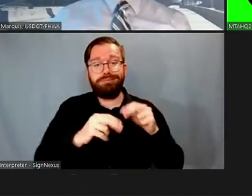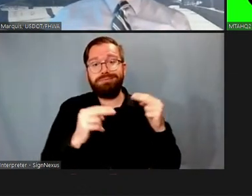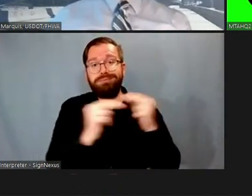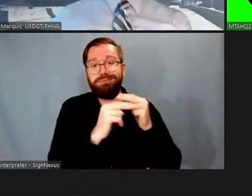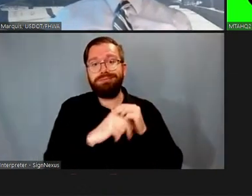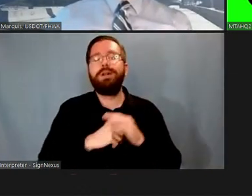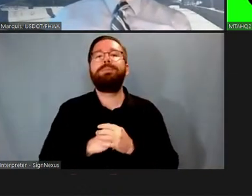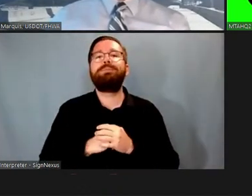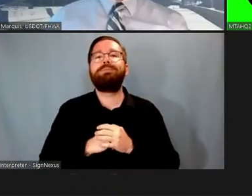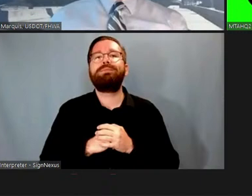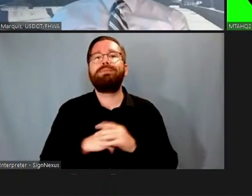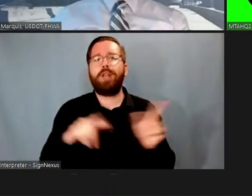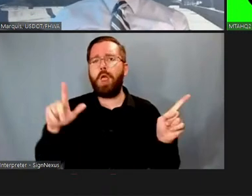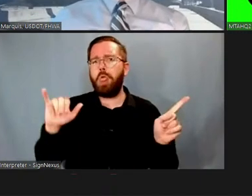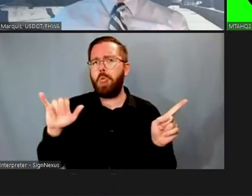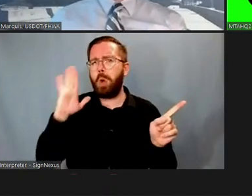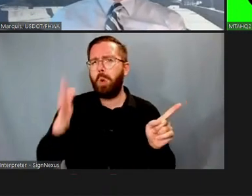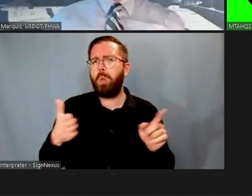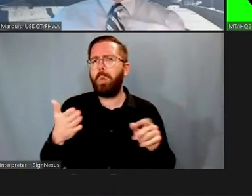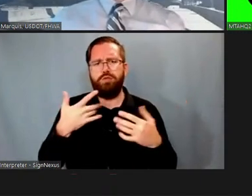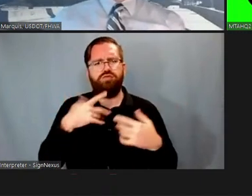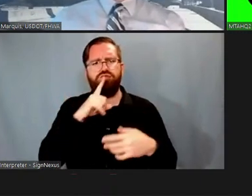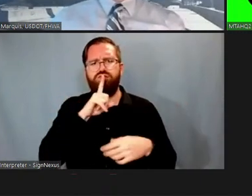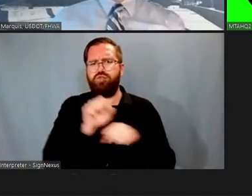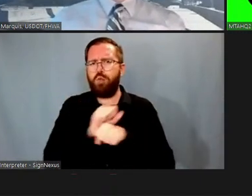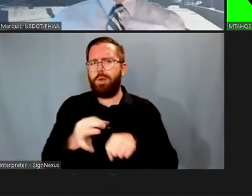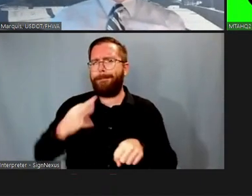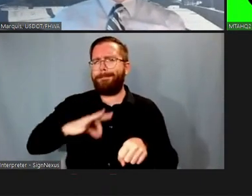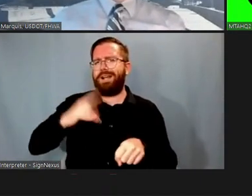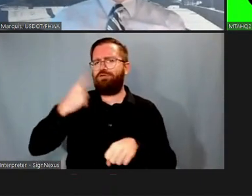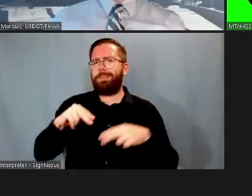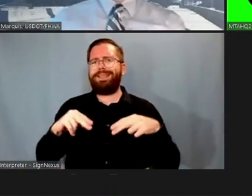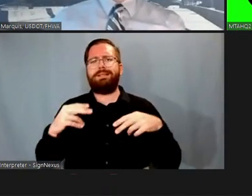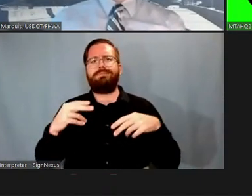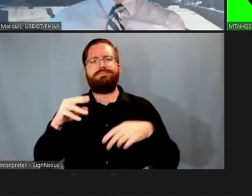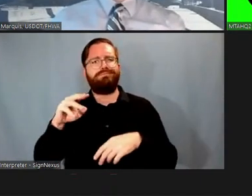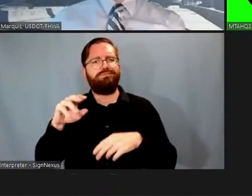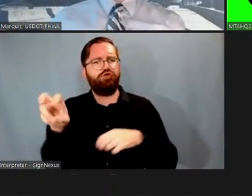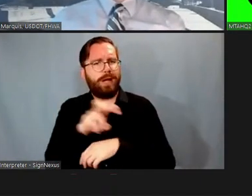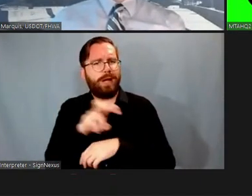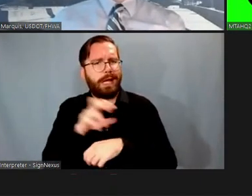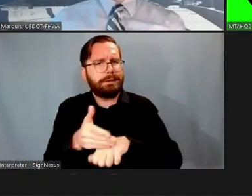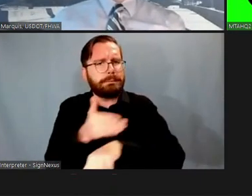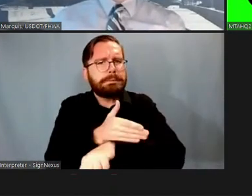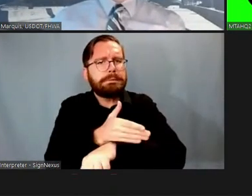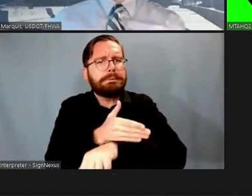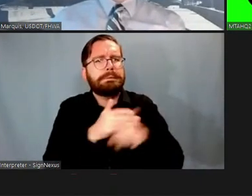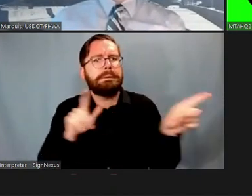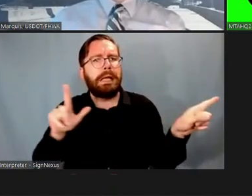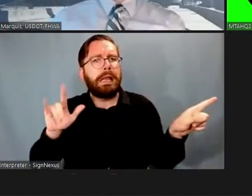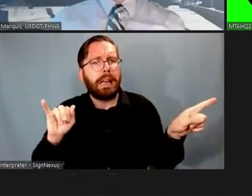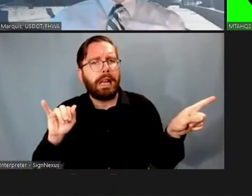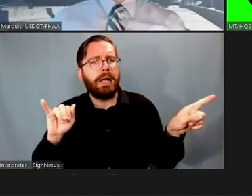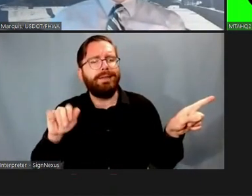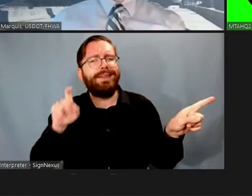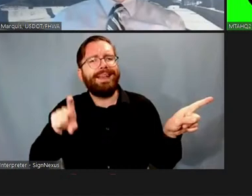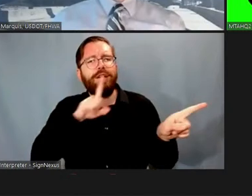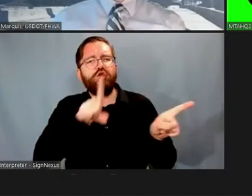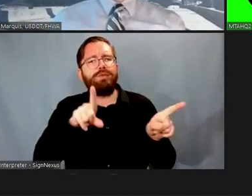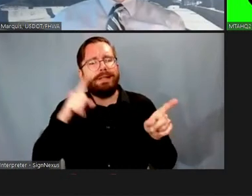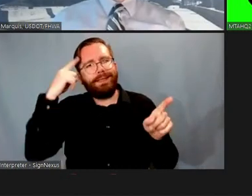from a lot of these transit improvements uh need to seriously uh accommodate the density by up